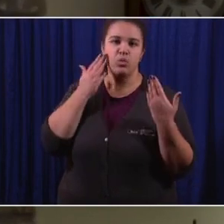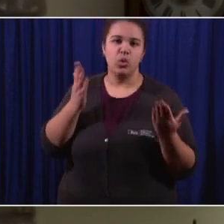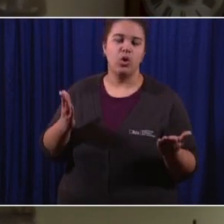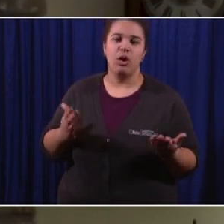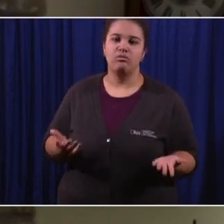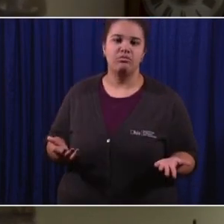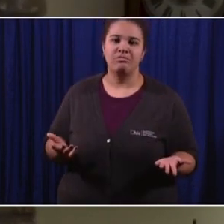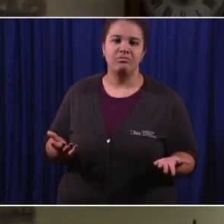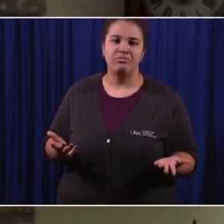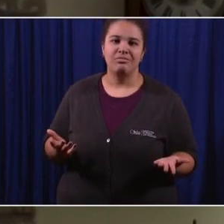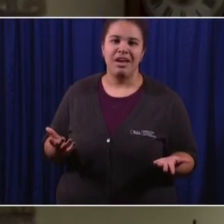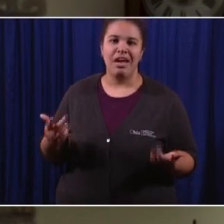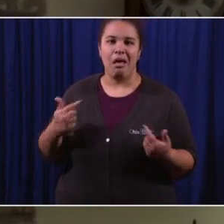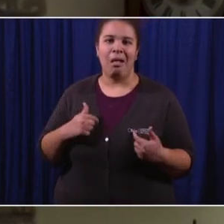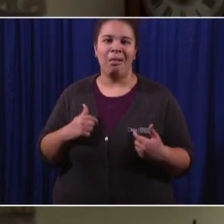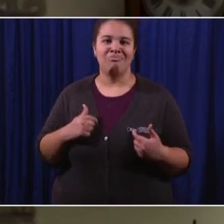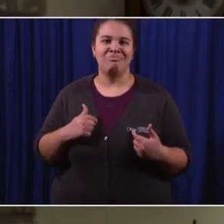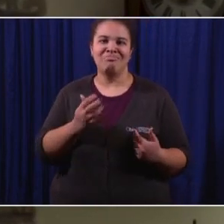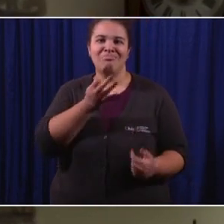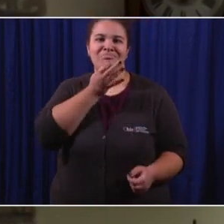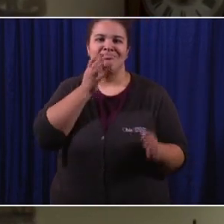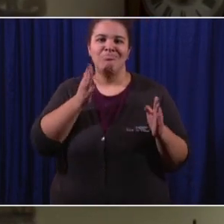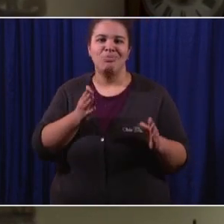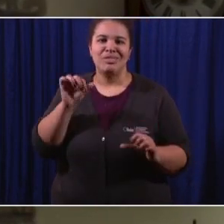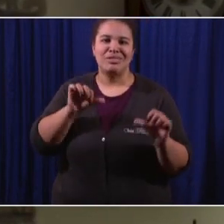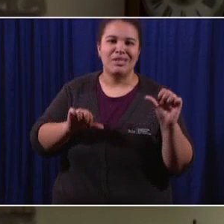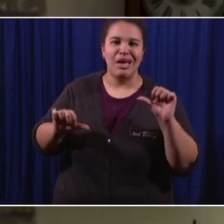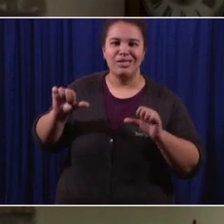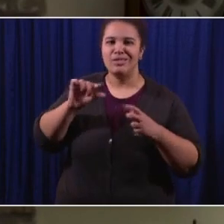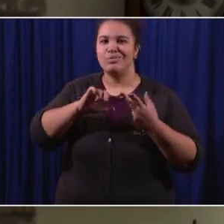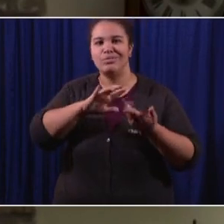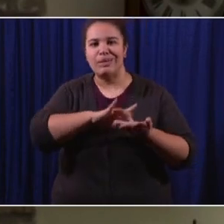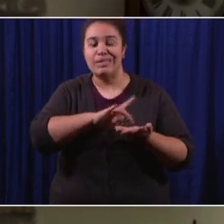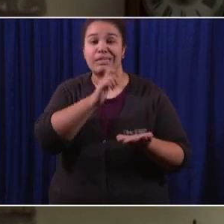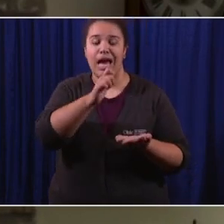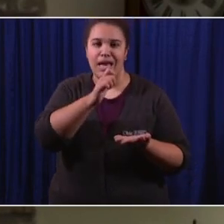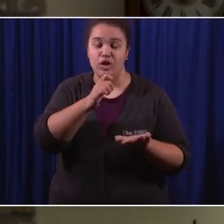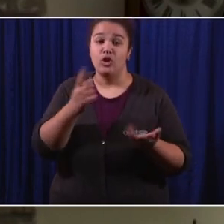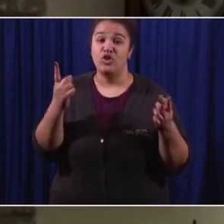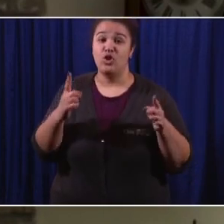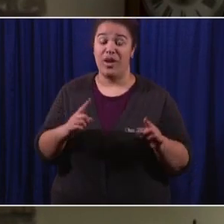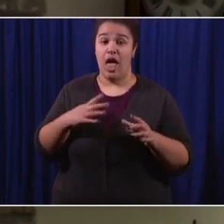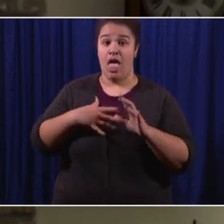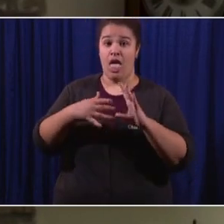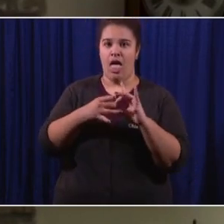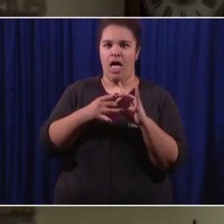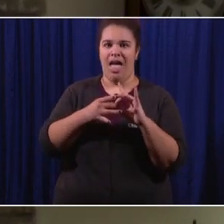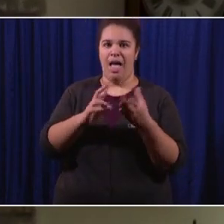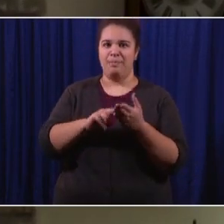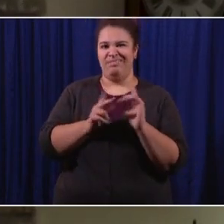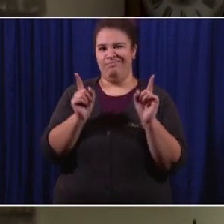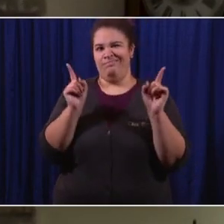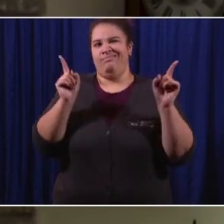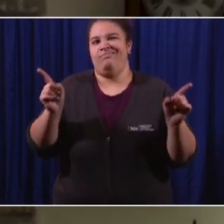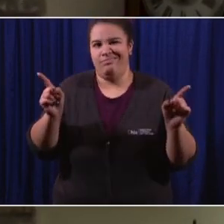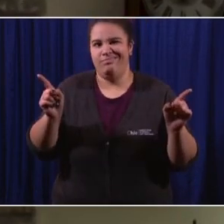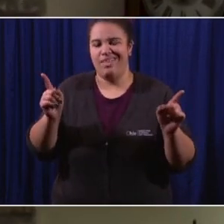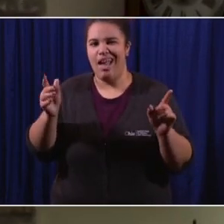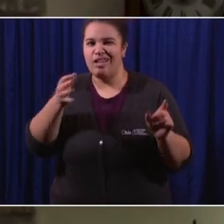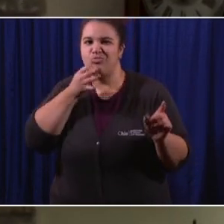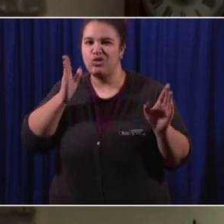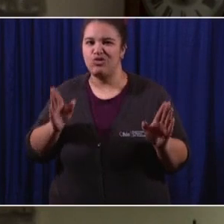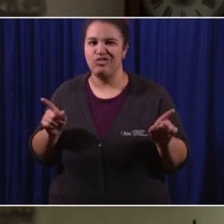I'm not the scientist. I'm not the medical person, but I'm talking about the experts, and they continue to learn. We're